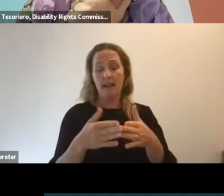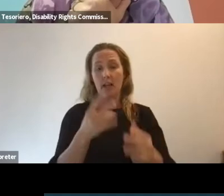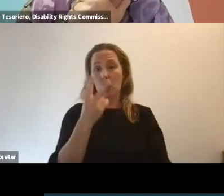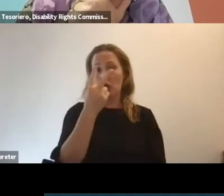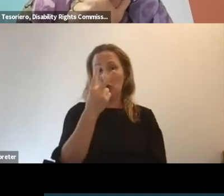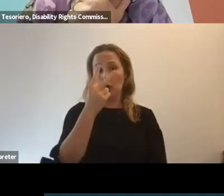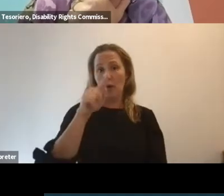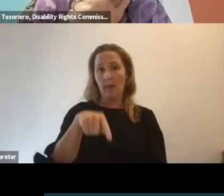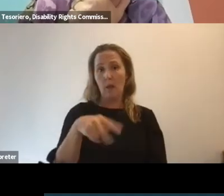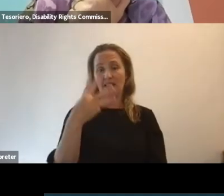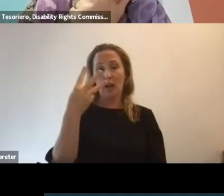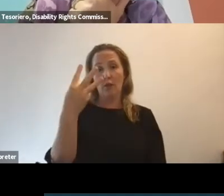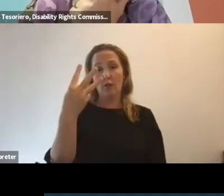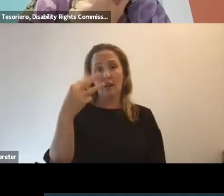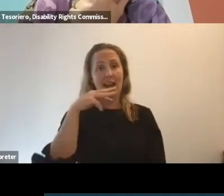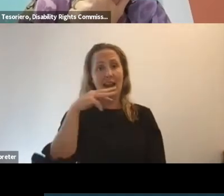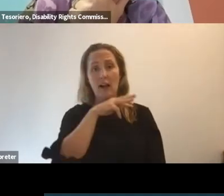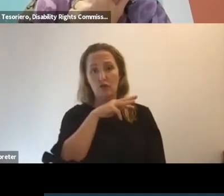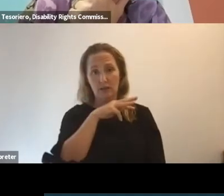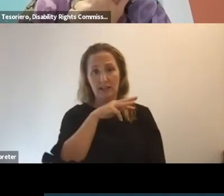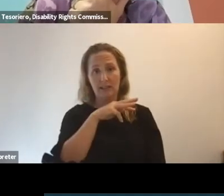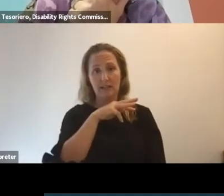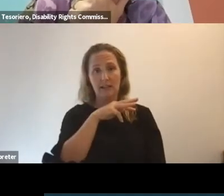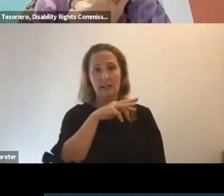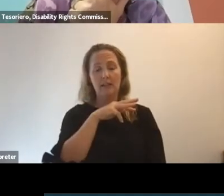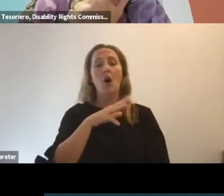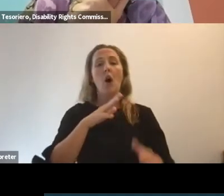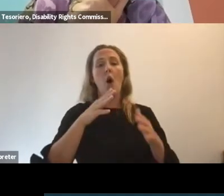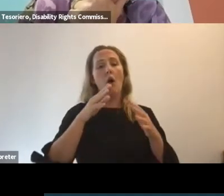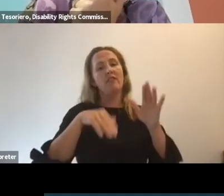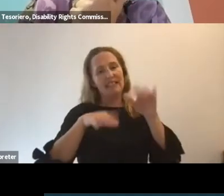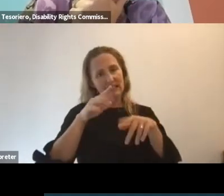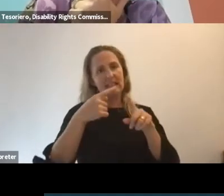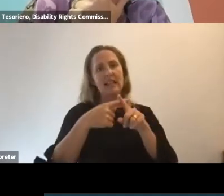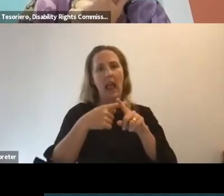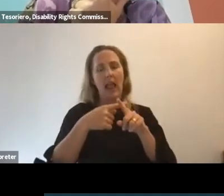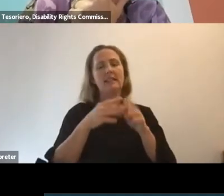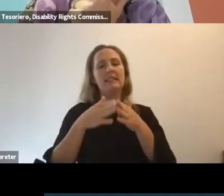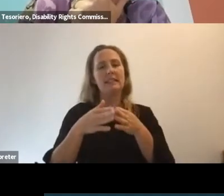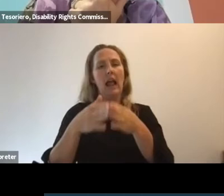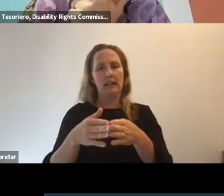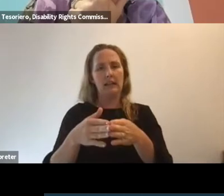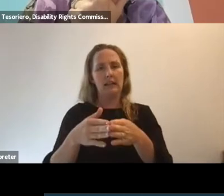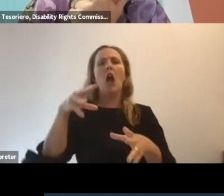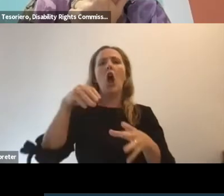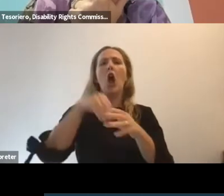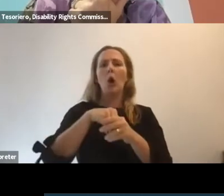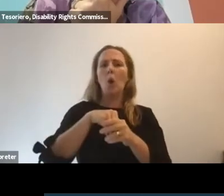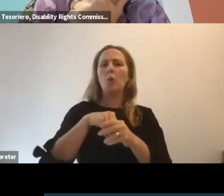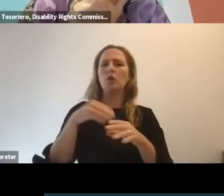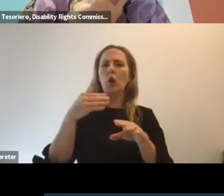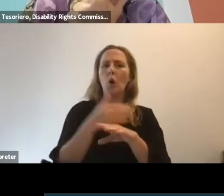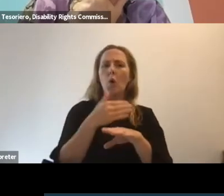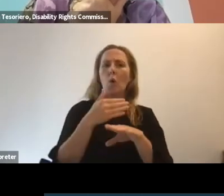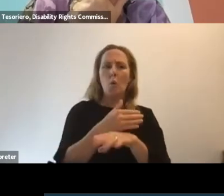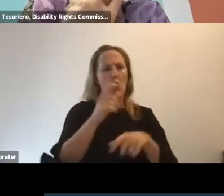2,300 or thereabouts of officers and sailors. That doesn't include the civilian workforce and our reserves